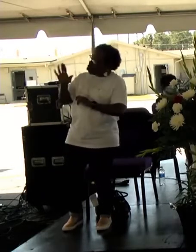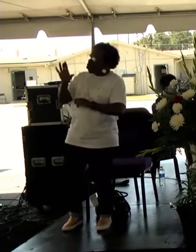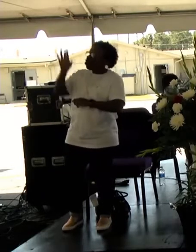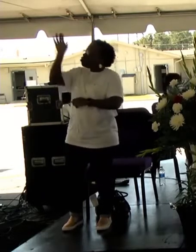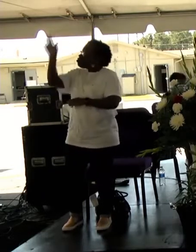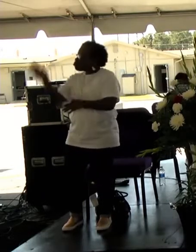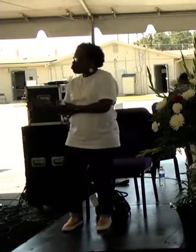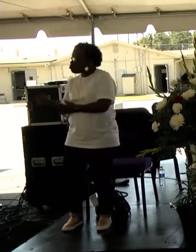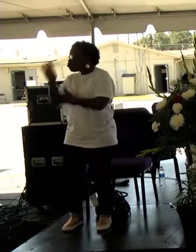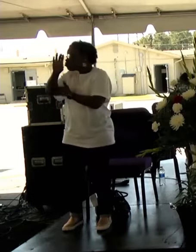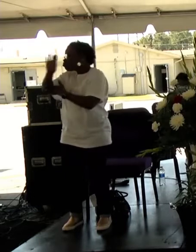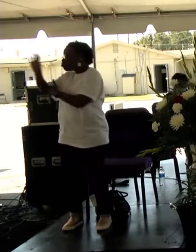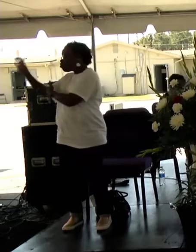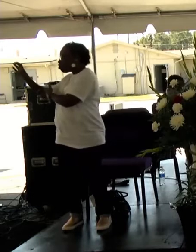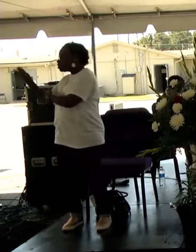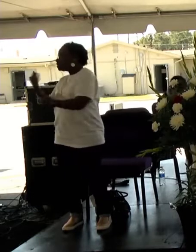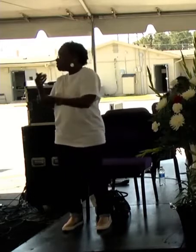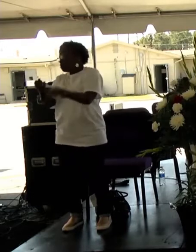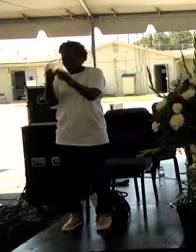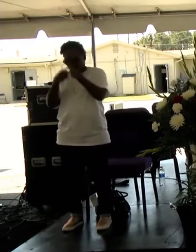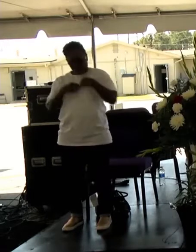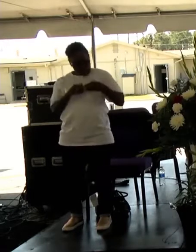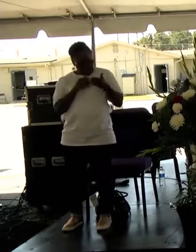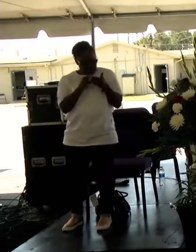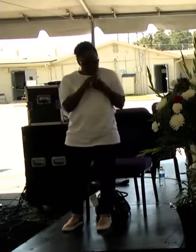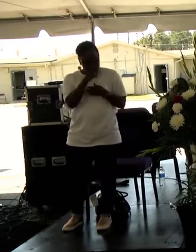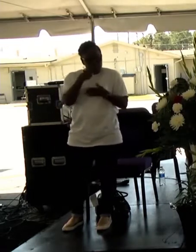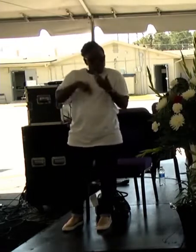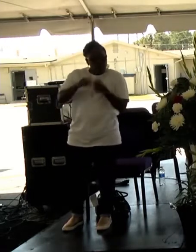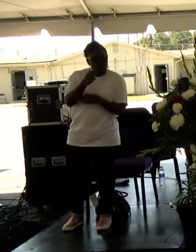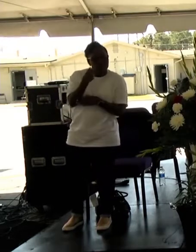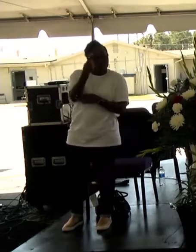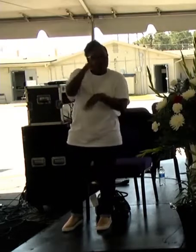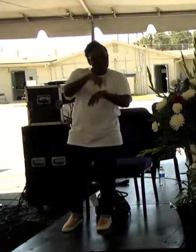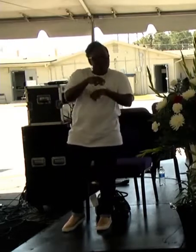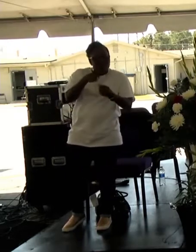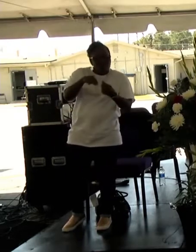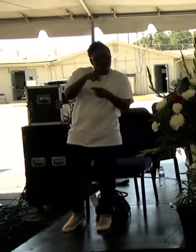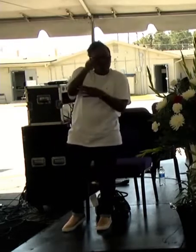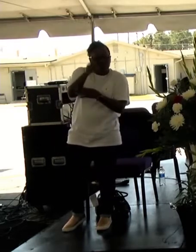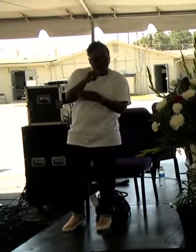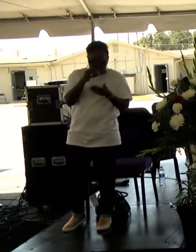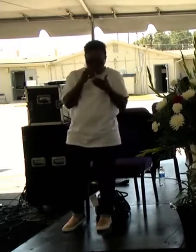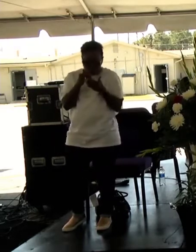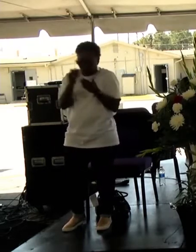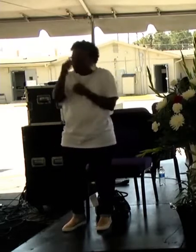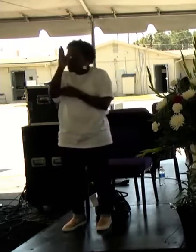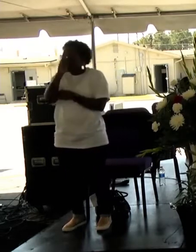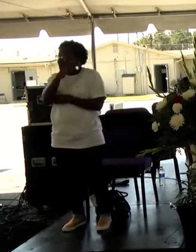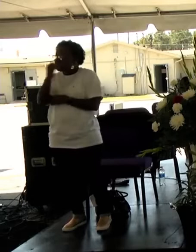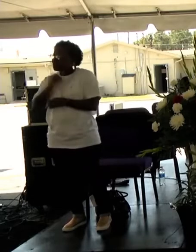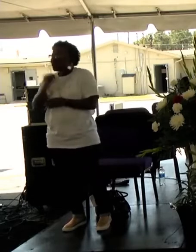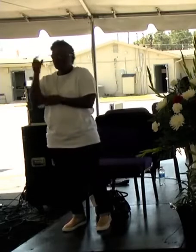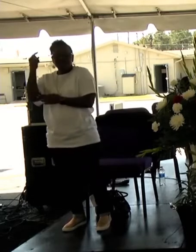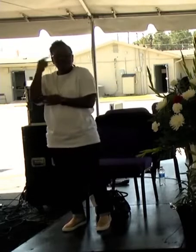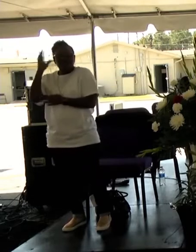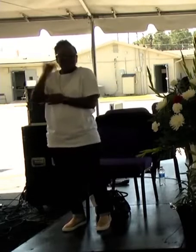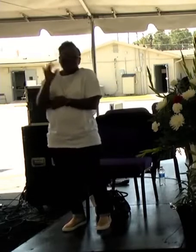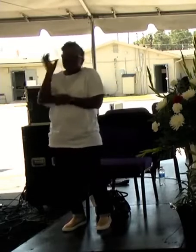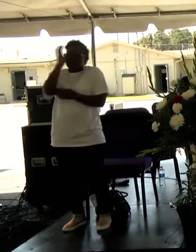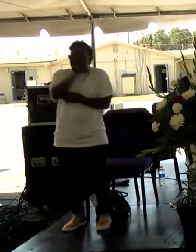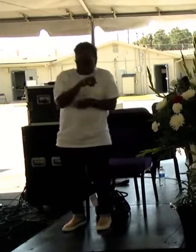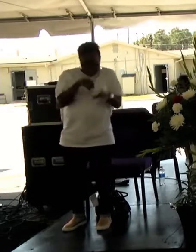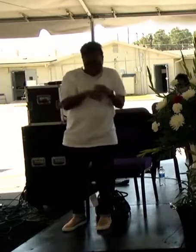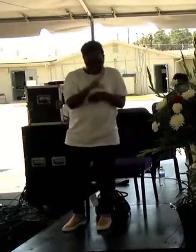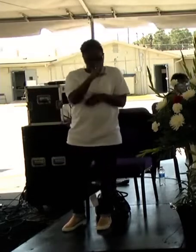me nearer, because we understand there comes a time where I need to be closer to God. And I think that's what's missing. And coronavirus